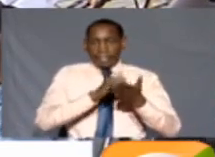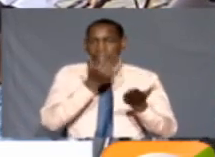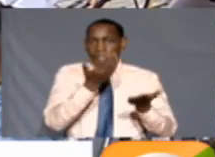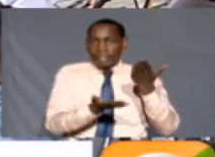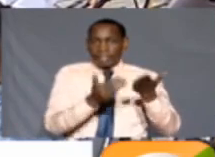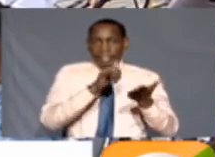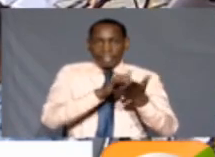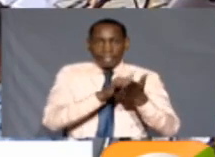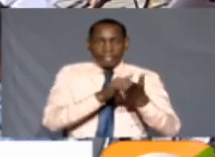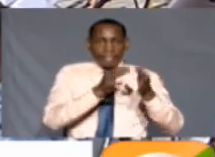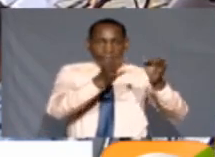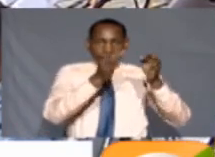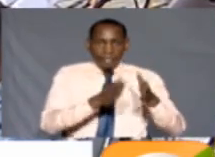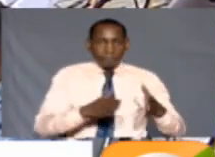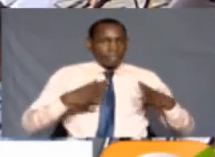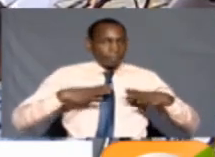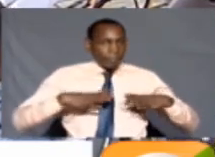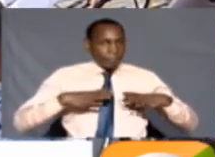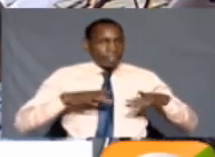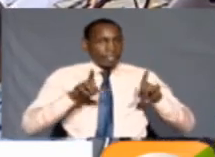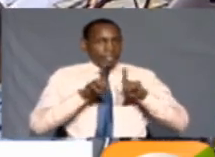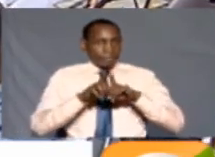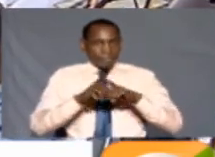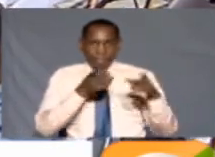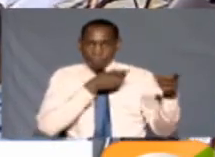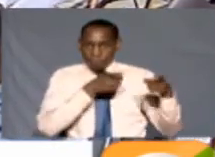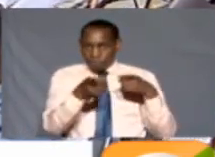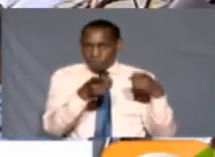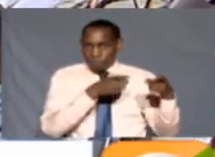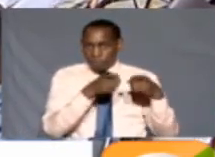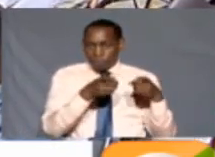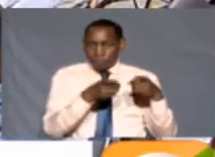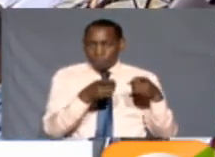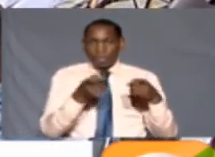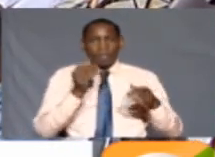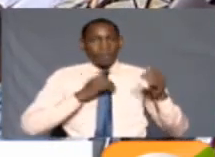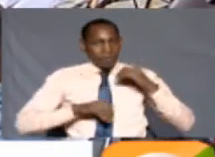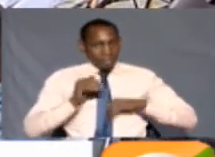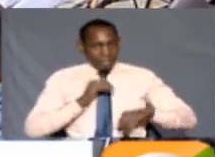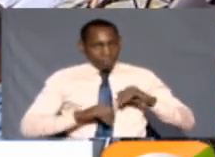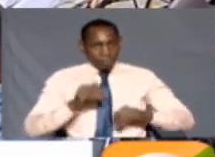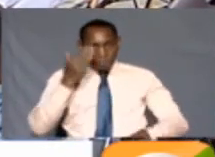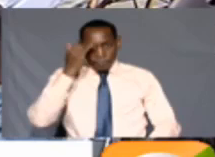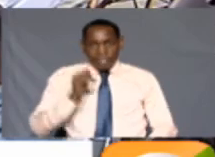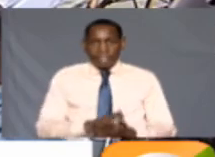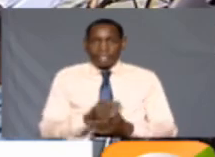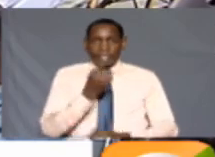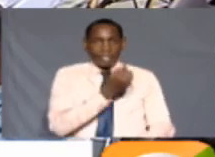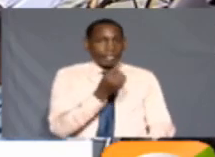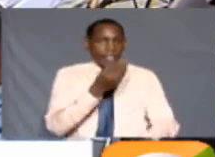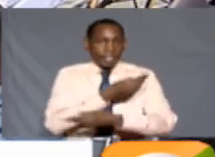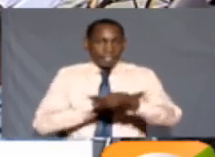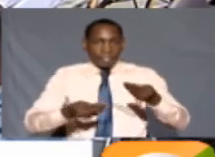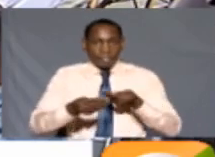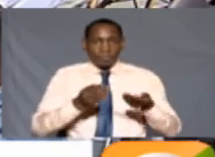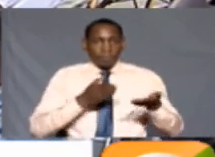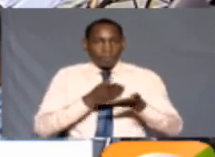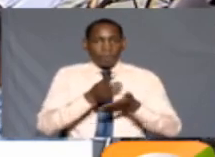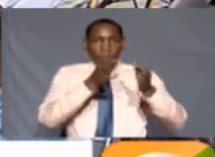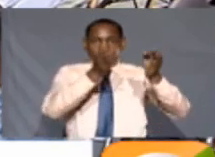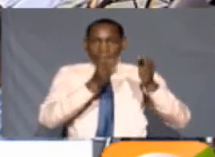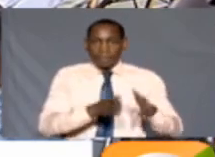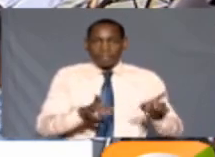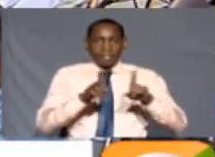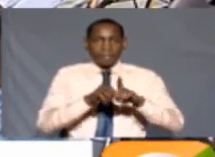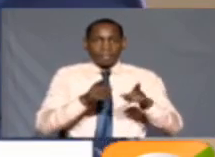that accountants are the ones who run these rackets of corruption, because every transaction goes through an accountant and